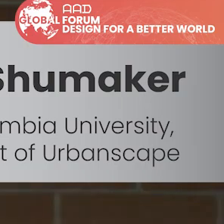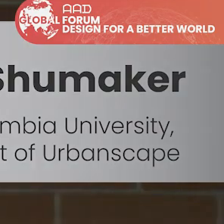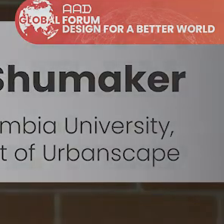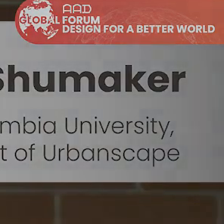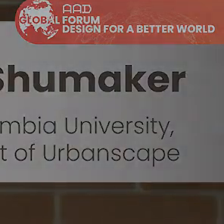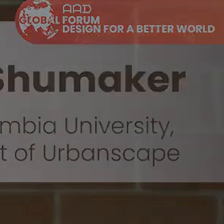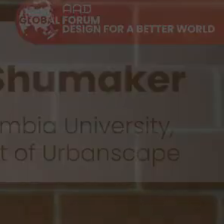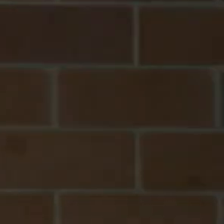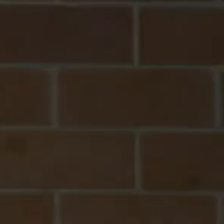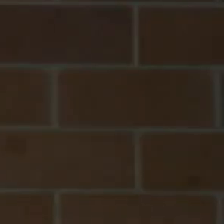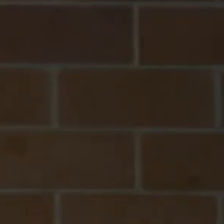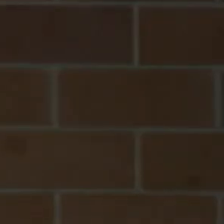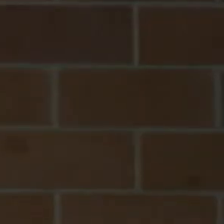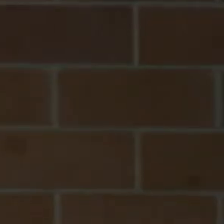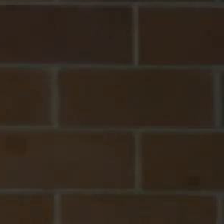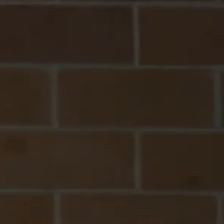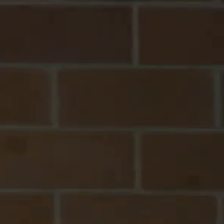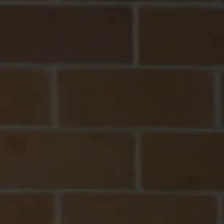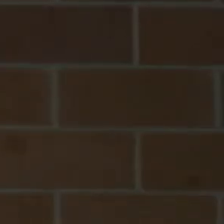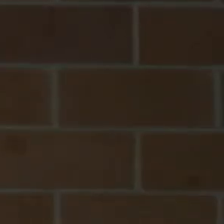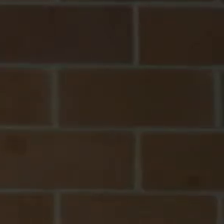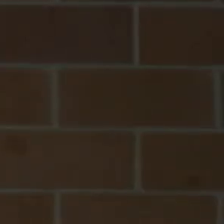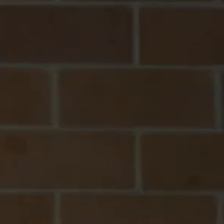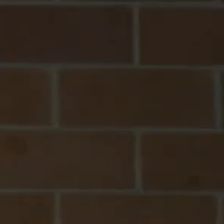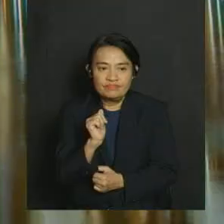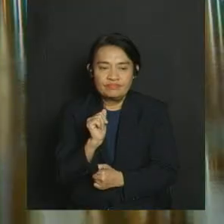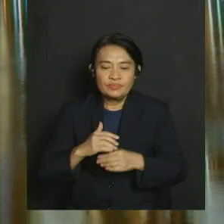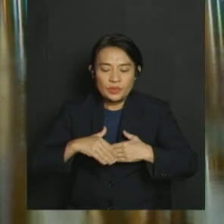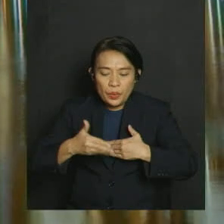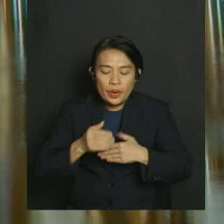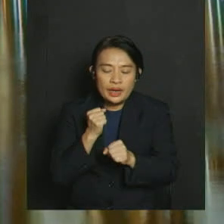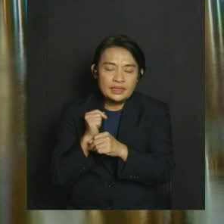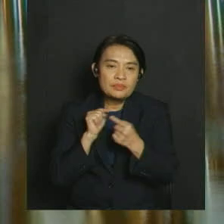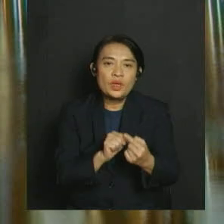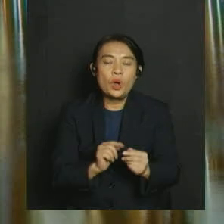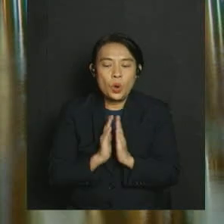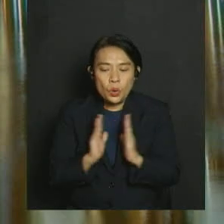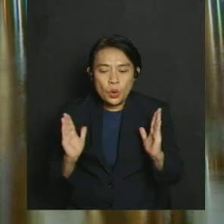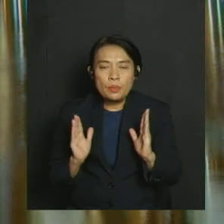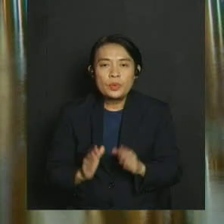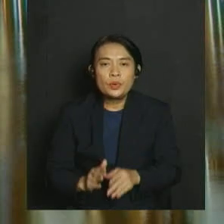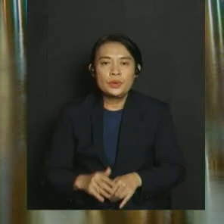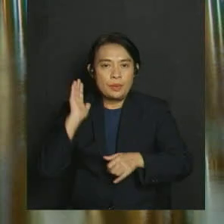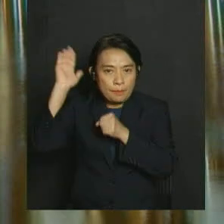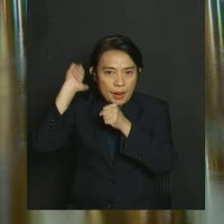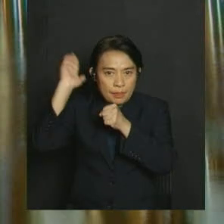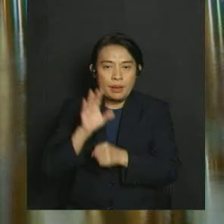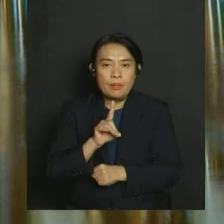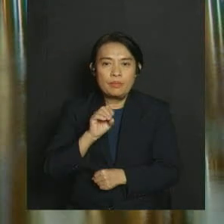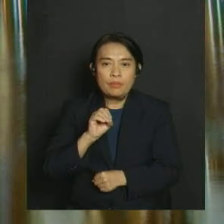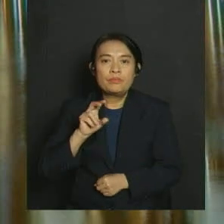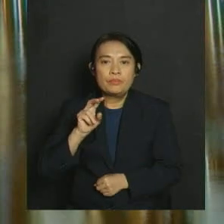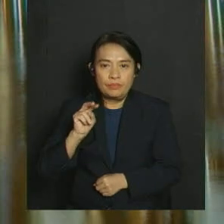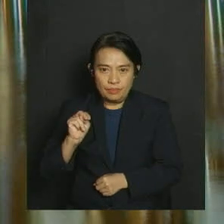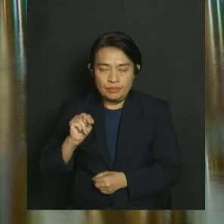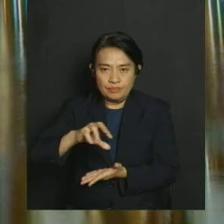it. And thanks, Don. I think you set me up well with a lot of the themes that you talk about, and I will